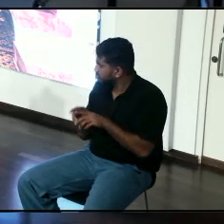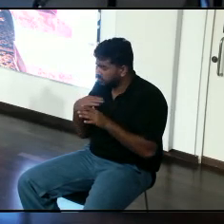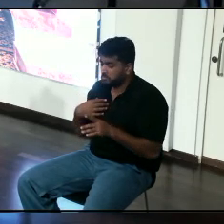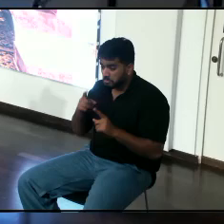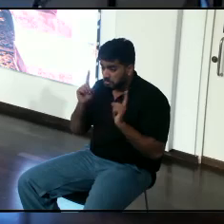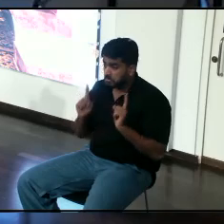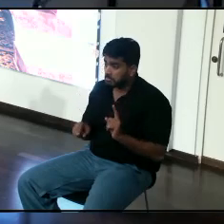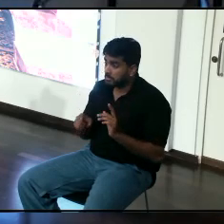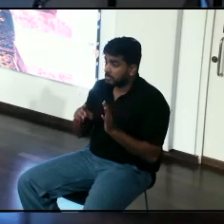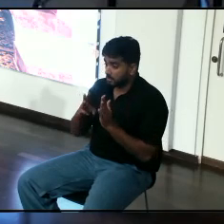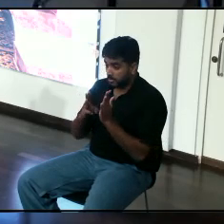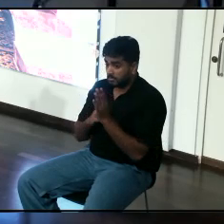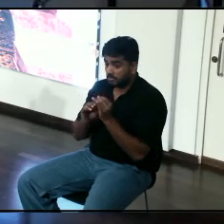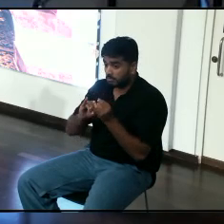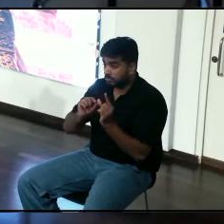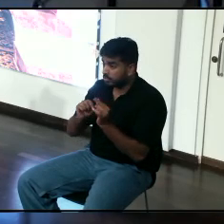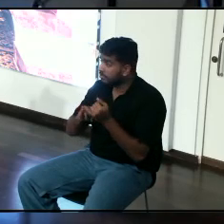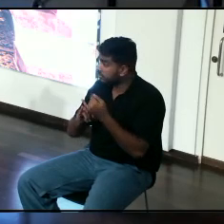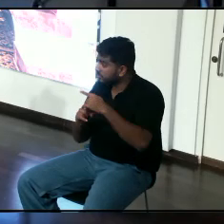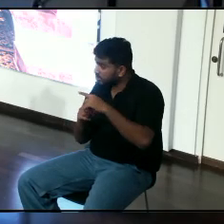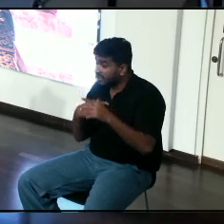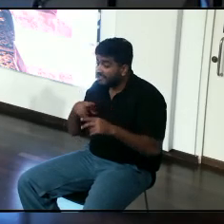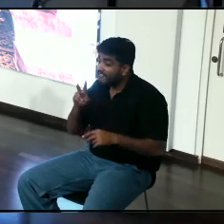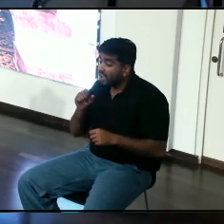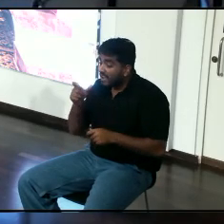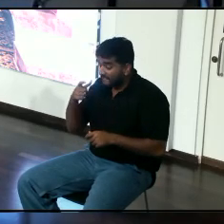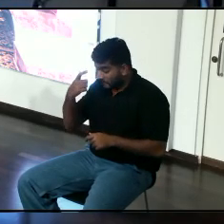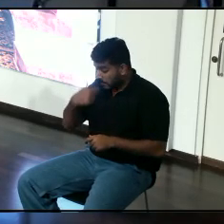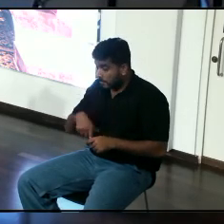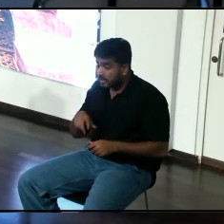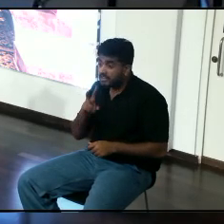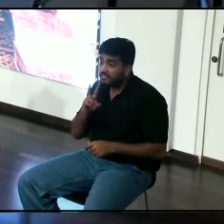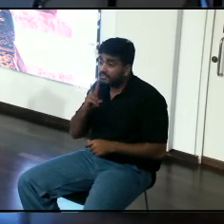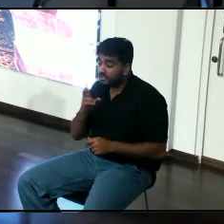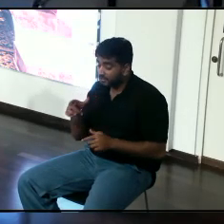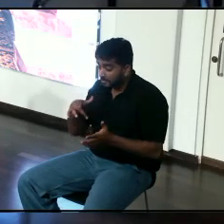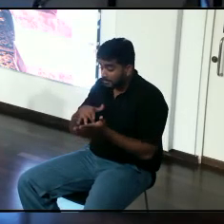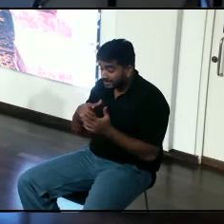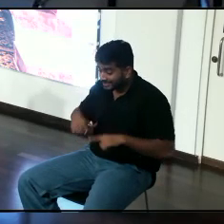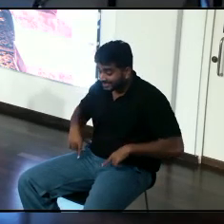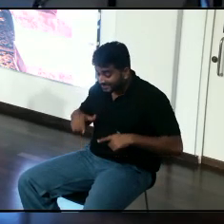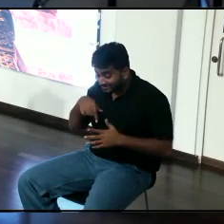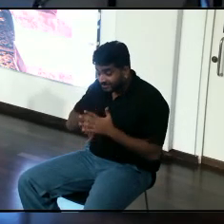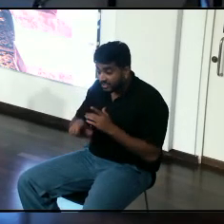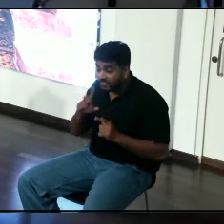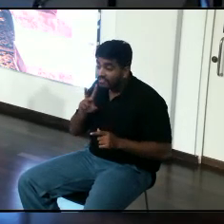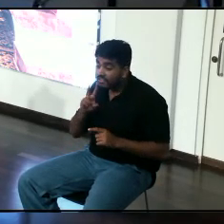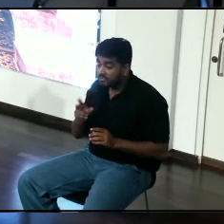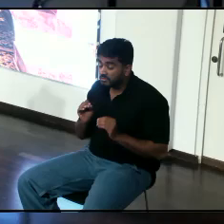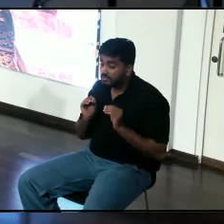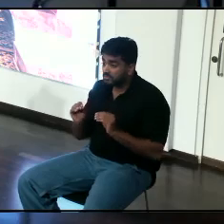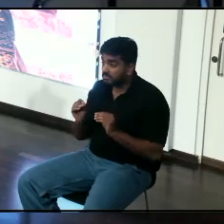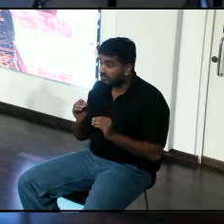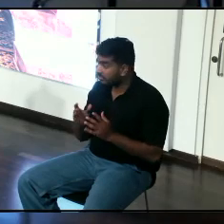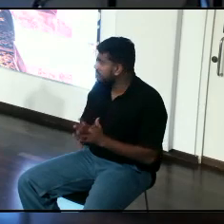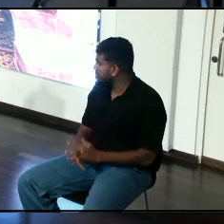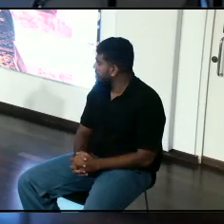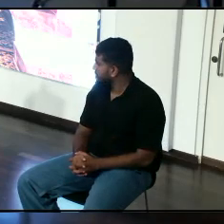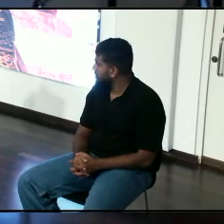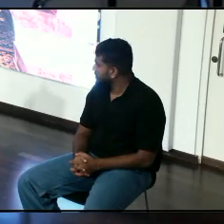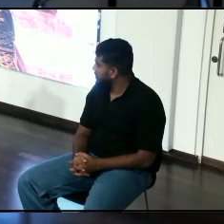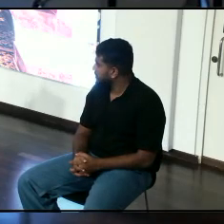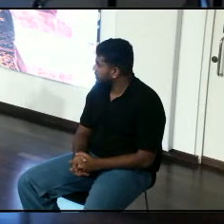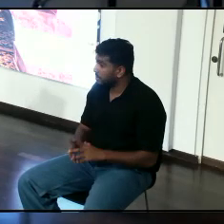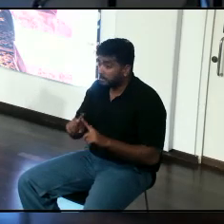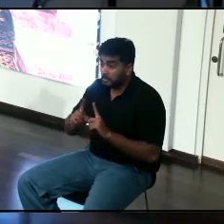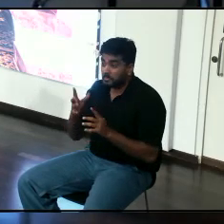an expression of the values of the people that inhabit the spaces. And that's very scary when you look at much of the